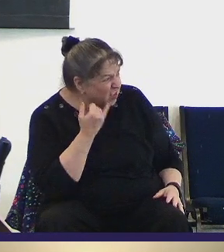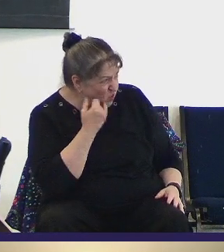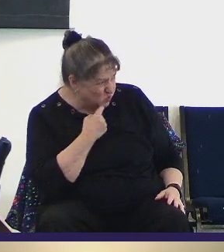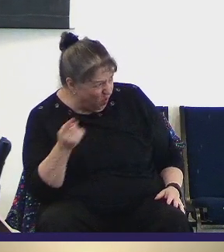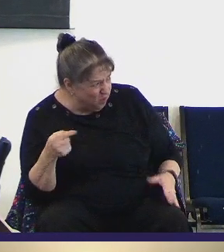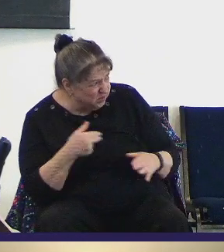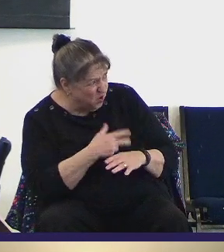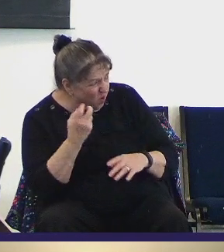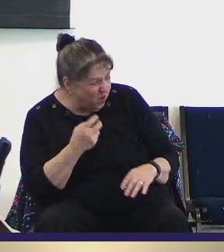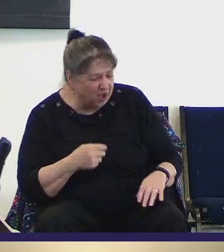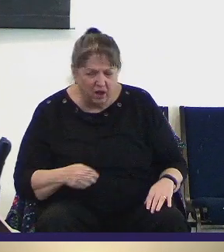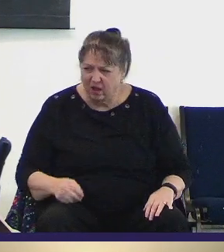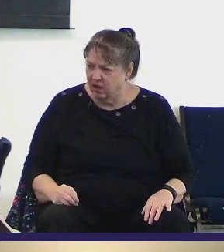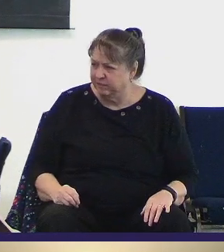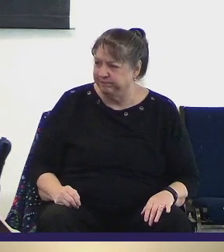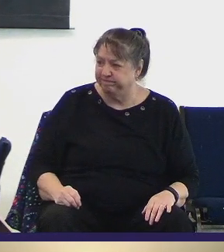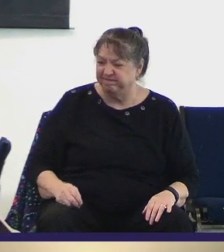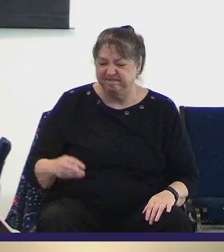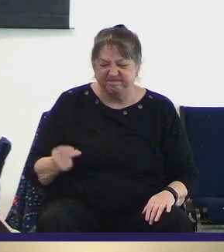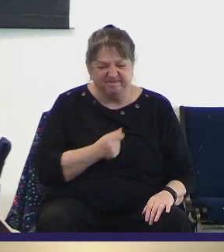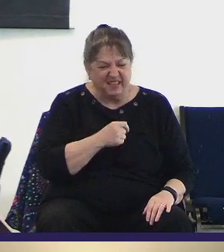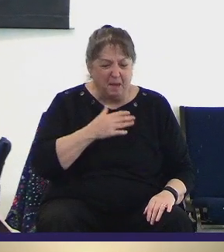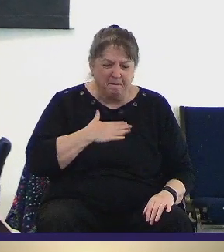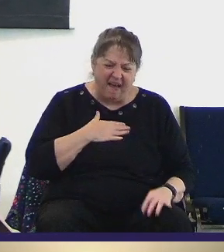They did not want the presents after.